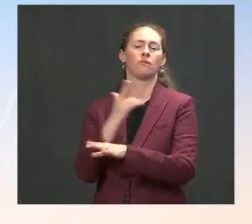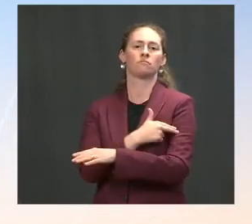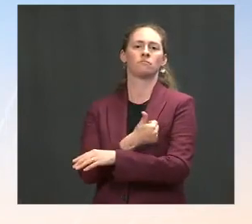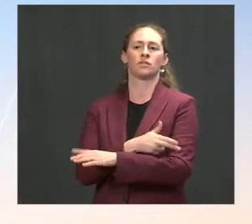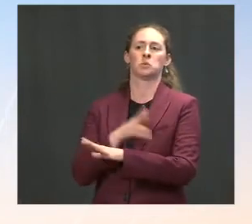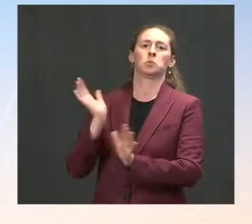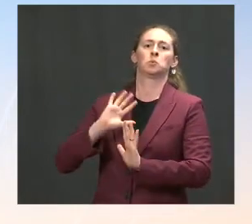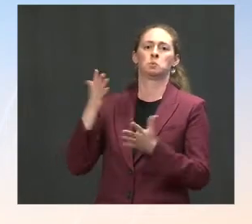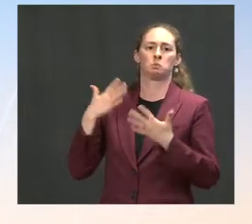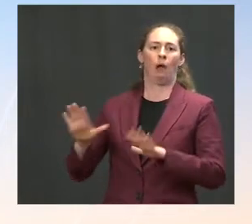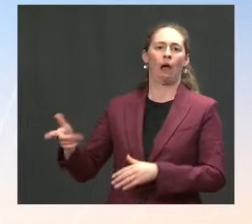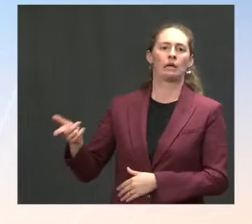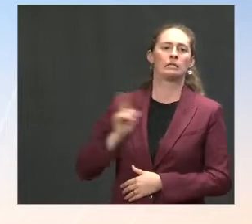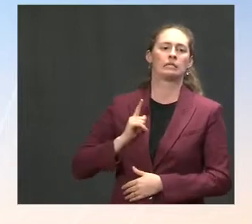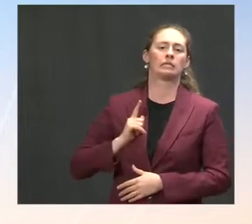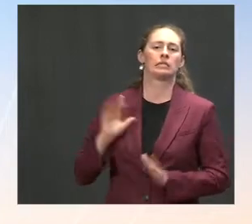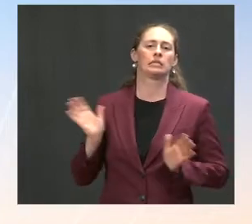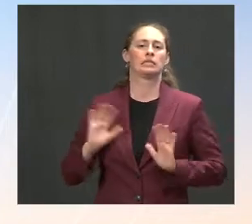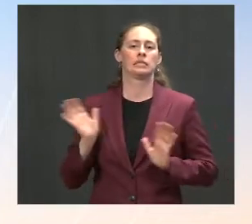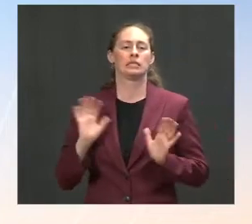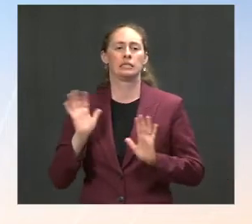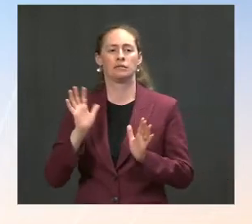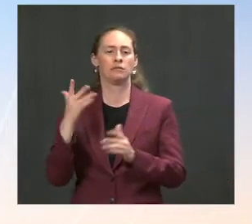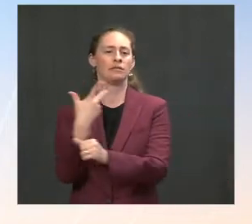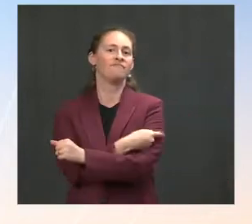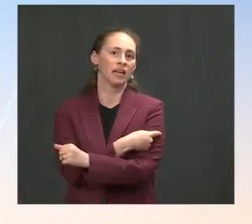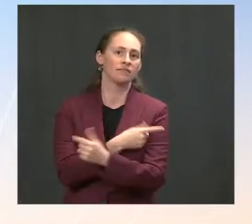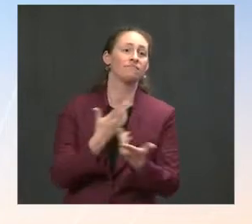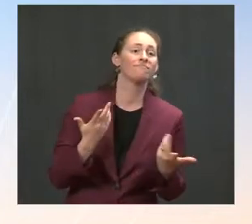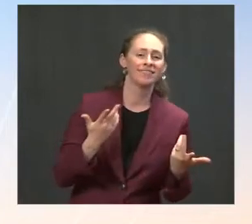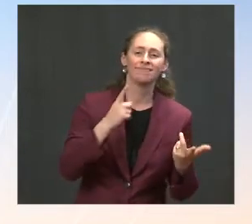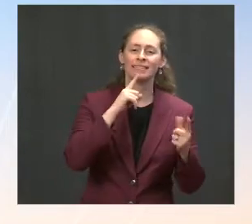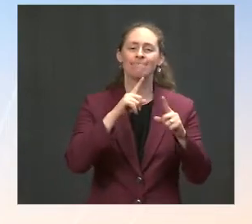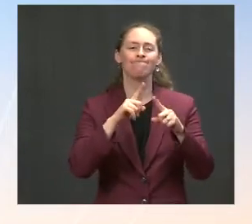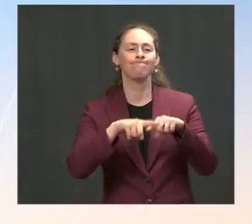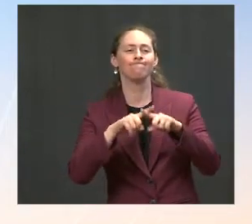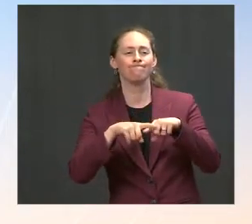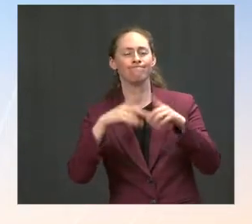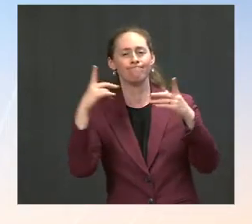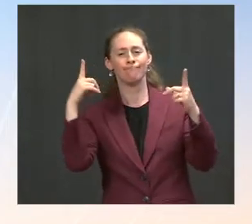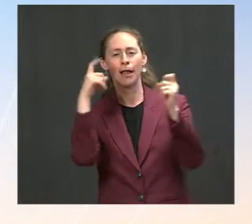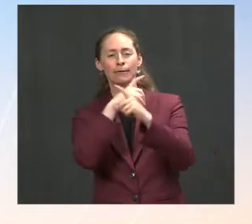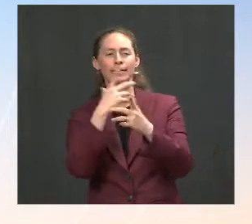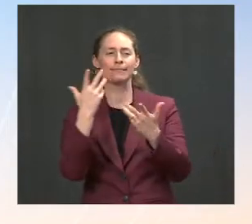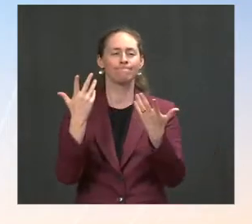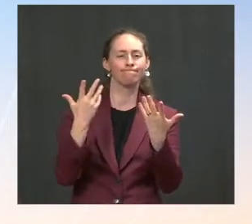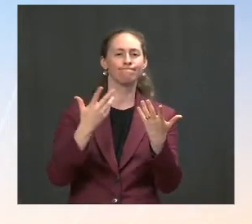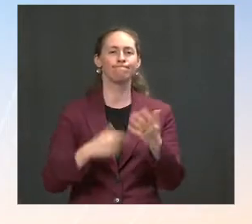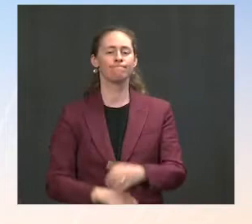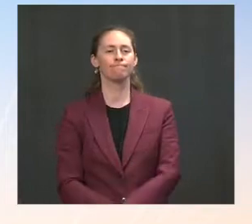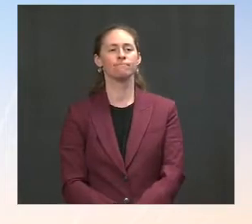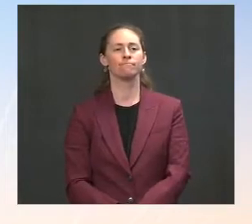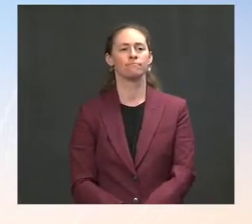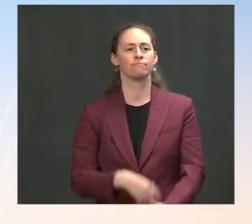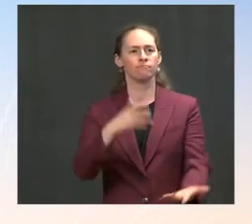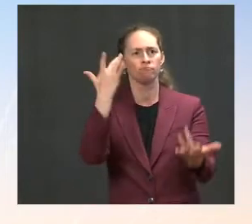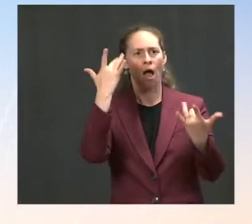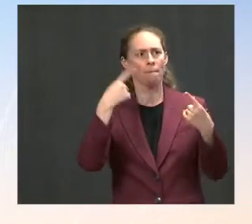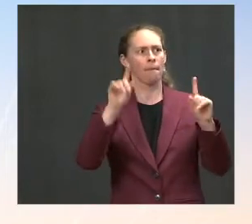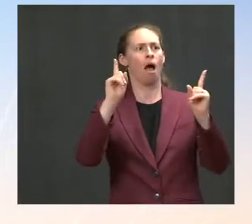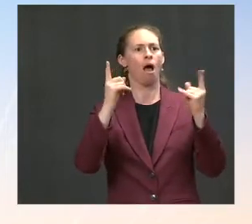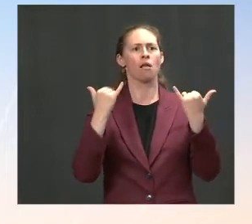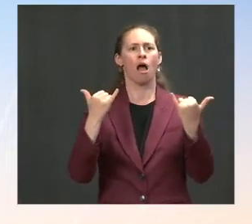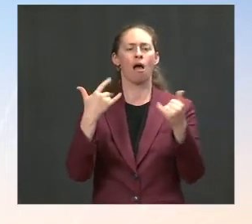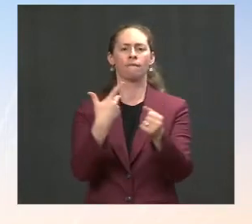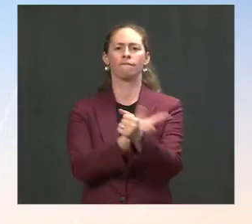Delta variant. I don't think we have complex data quite yet to determine what is leading to the increase in vaccination rates in some of these states, but we think